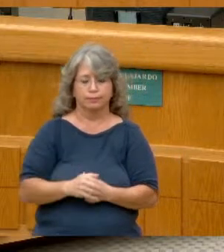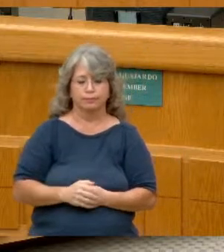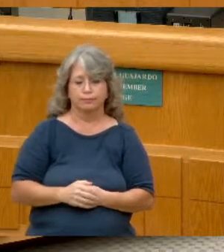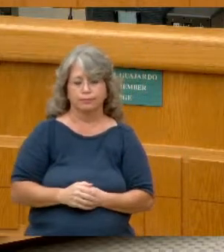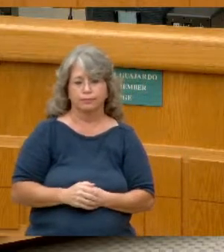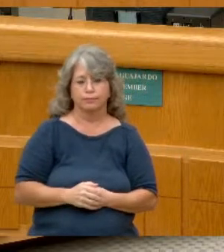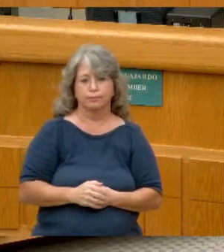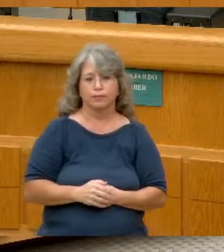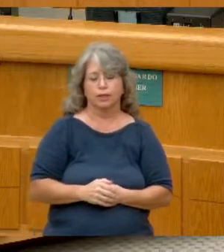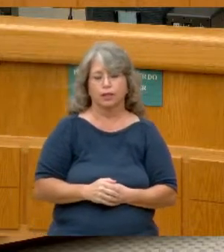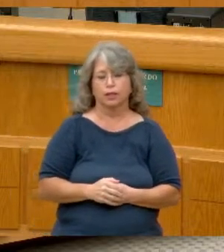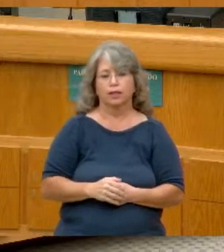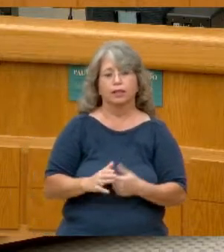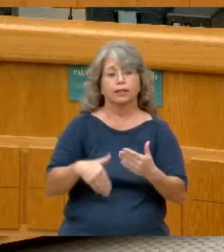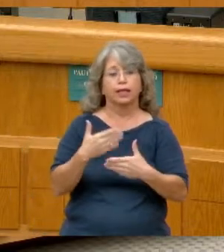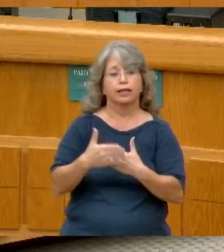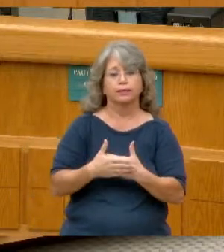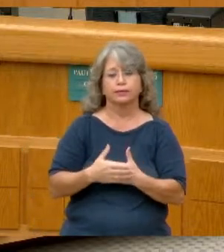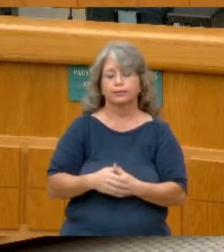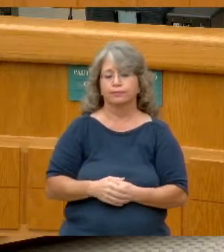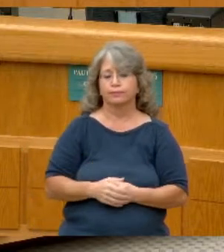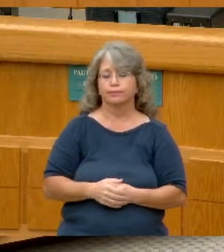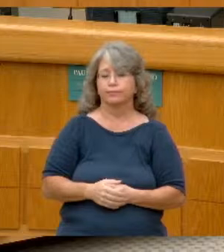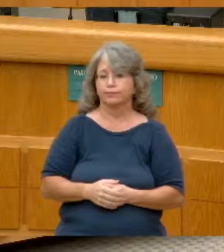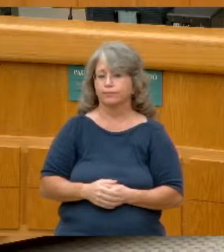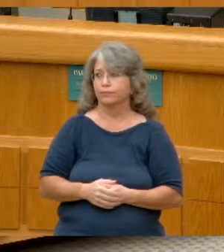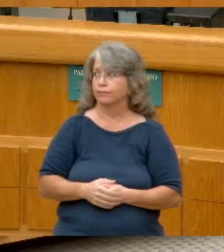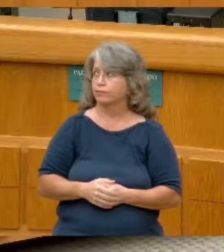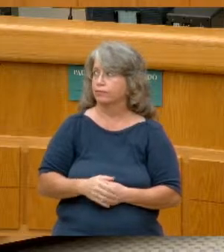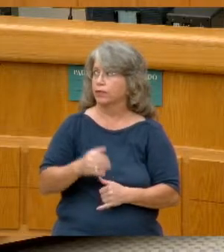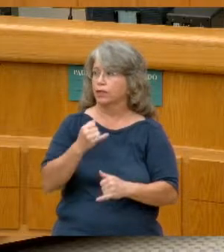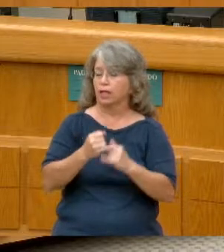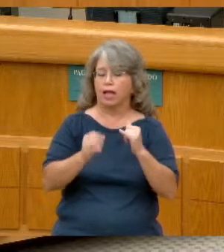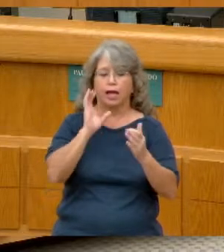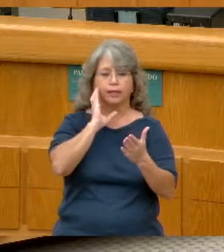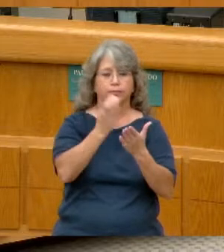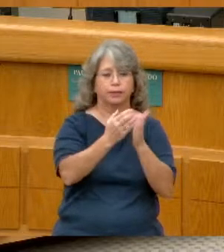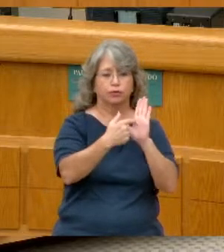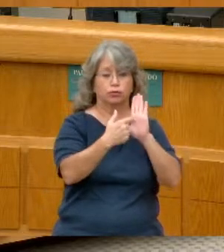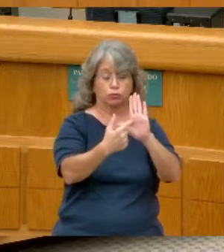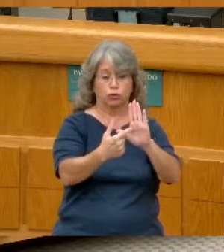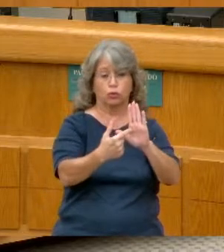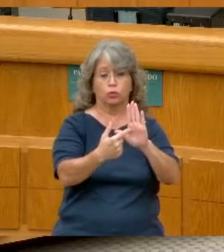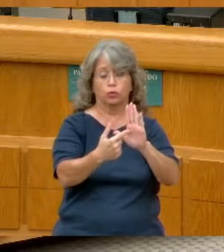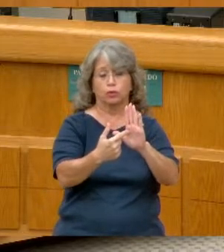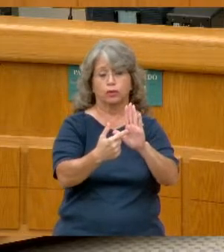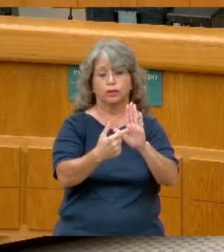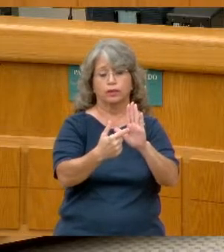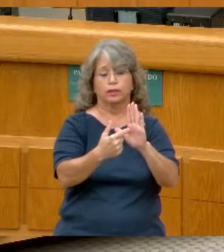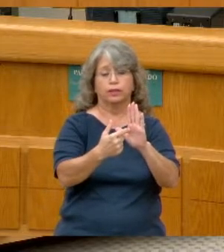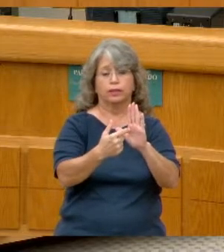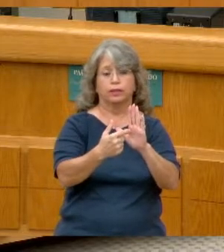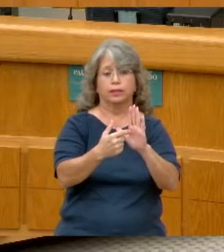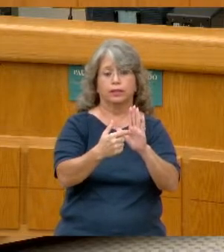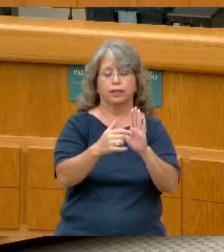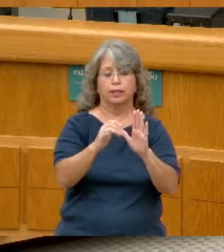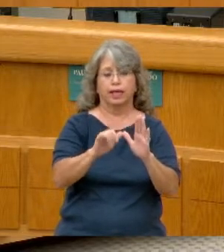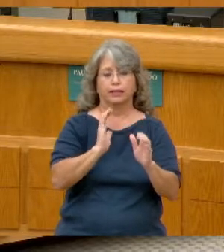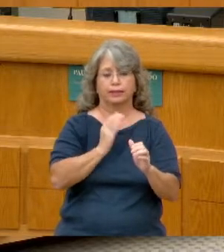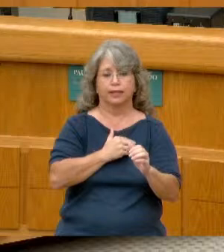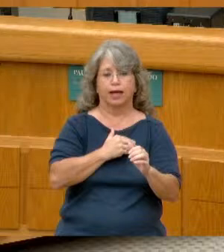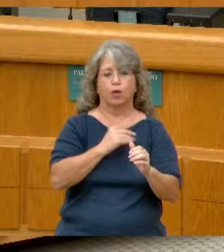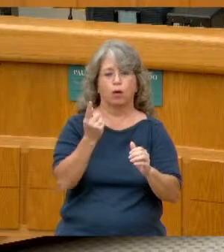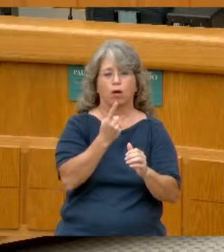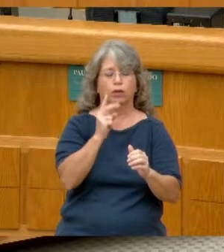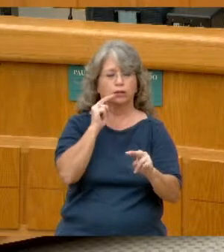Next slide, please. So the last slide I'm going to show you is going to be the bell curve that we look